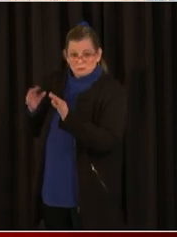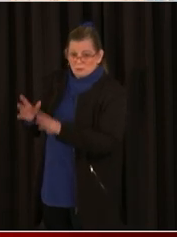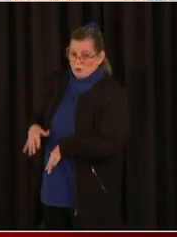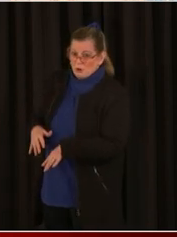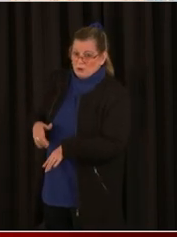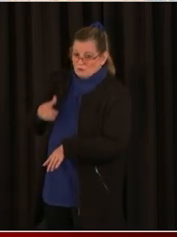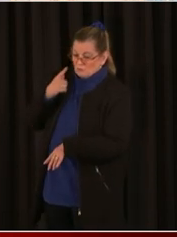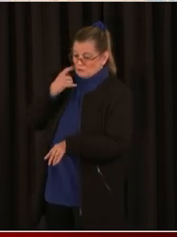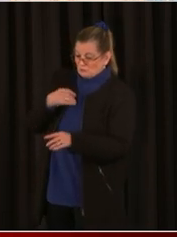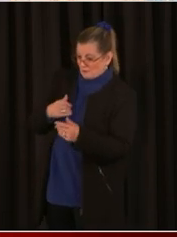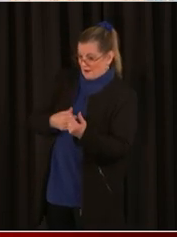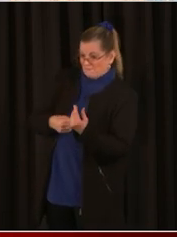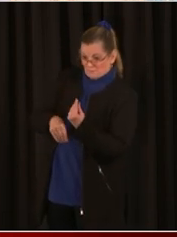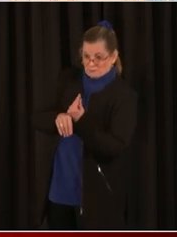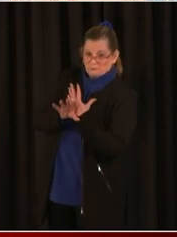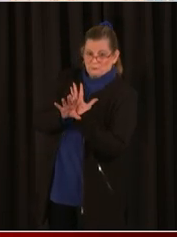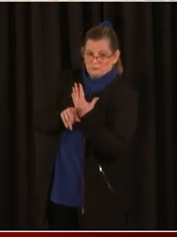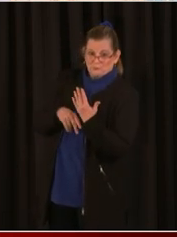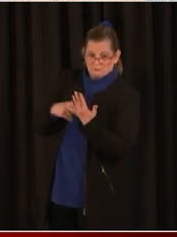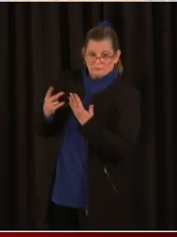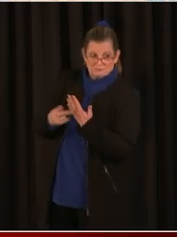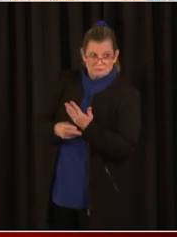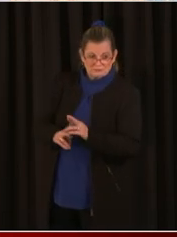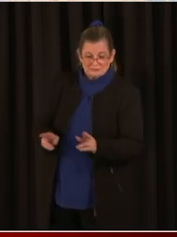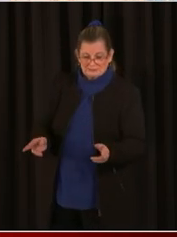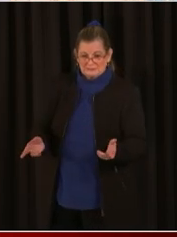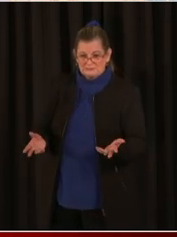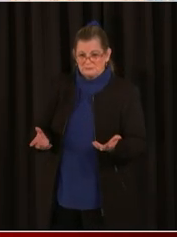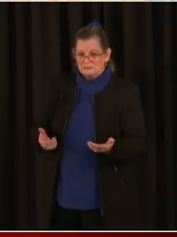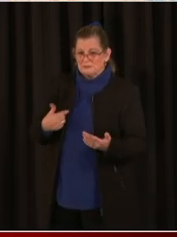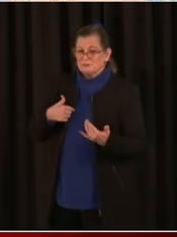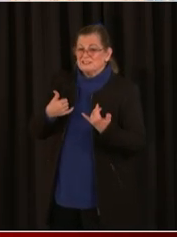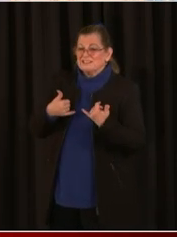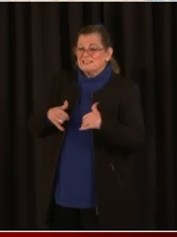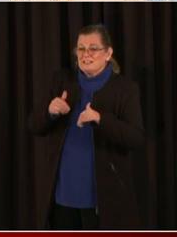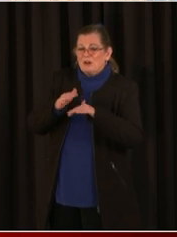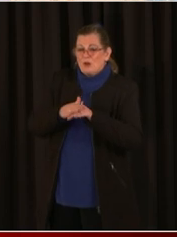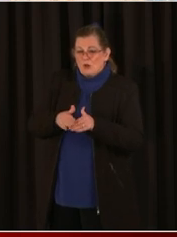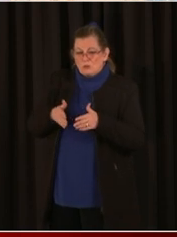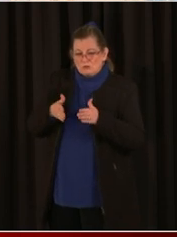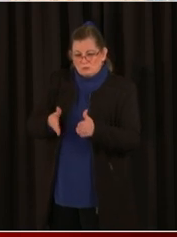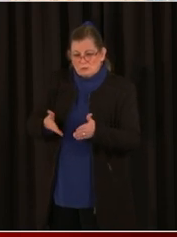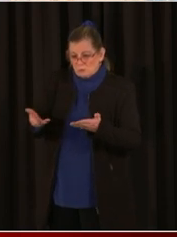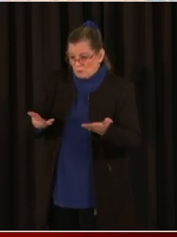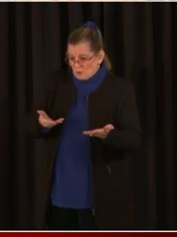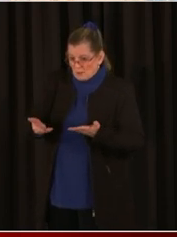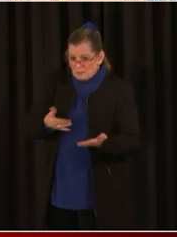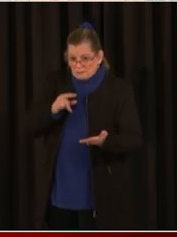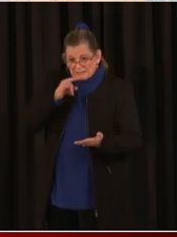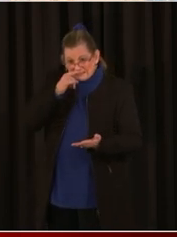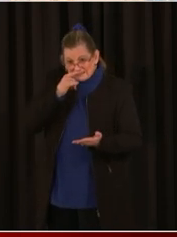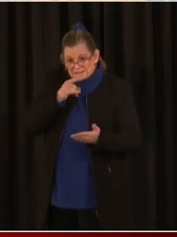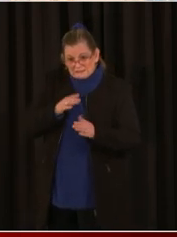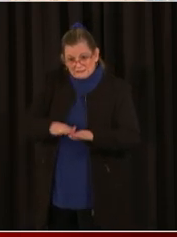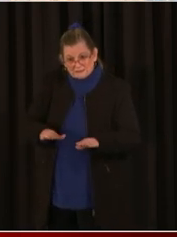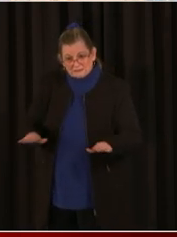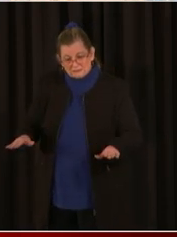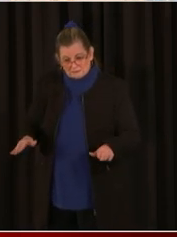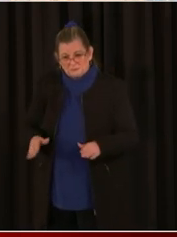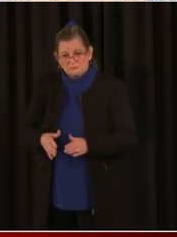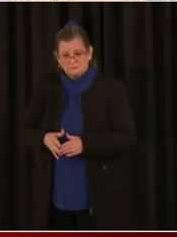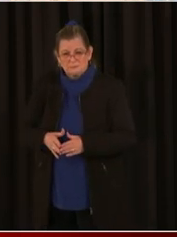because of our virtual platforms. And so we are still on track to welcome kids back in